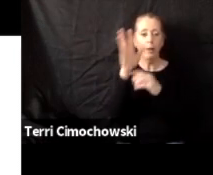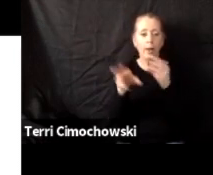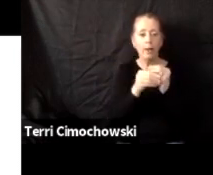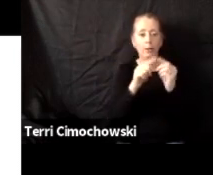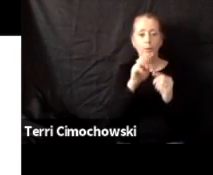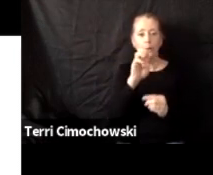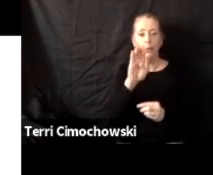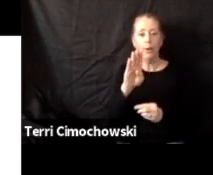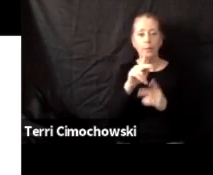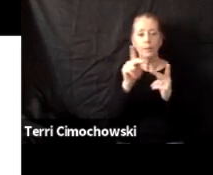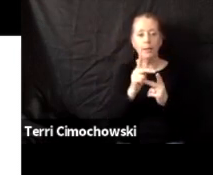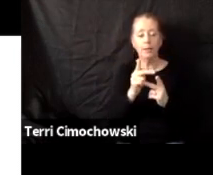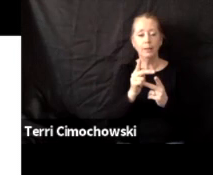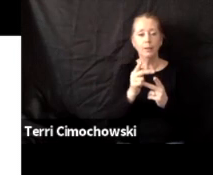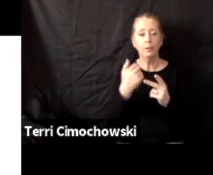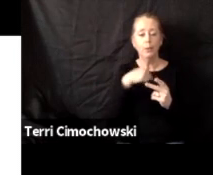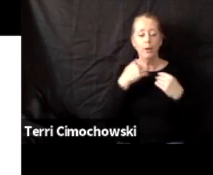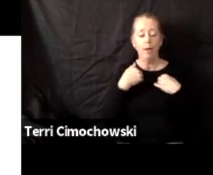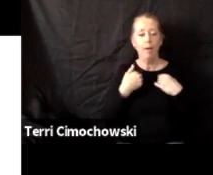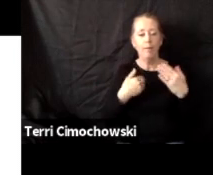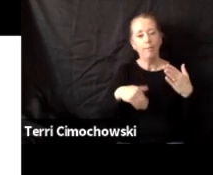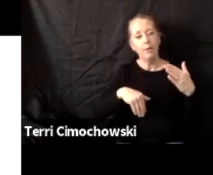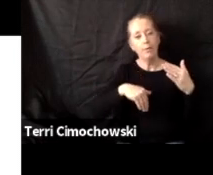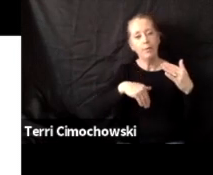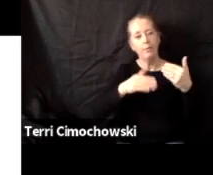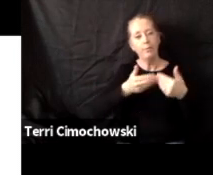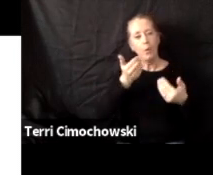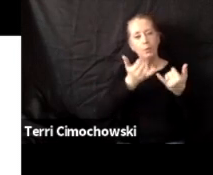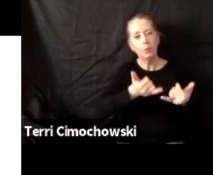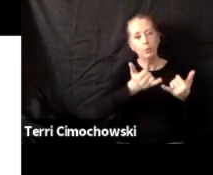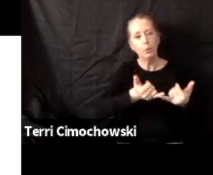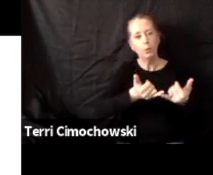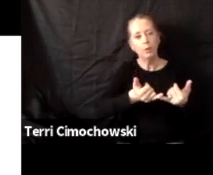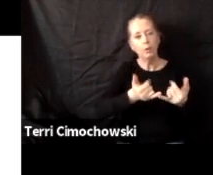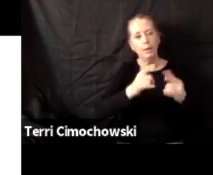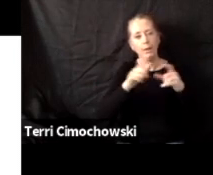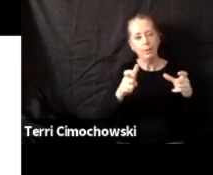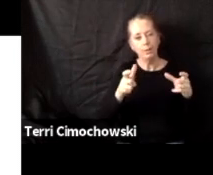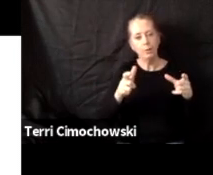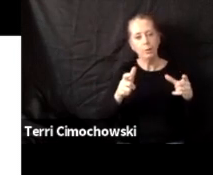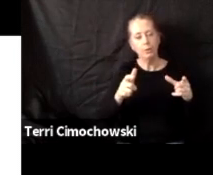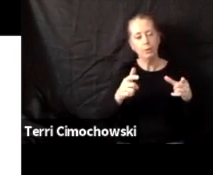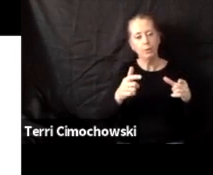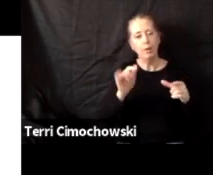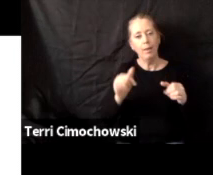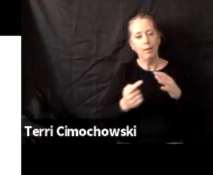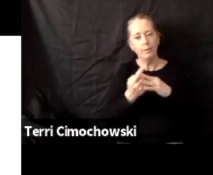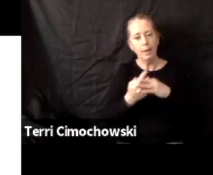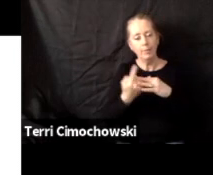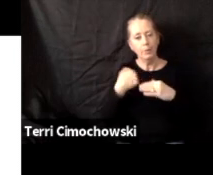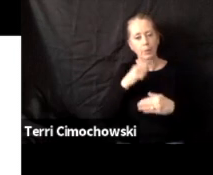sure that we have the most up-to-date language around the magnets, but that did come up, and we are doing some